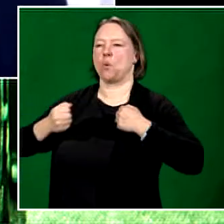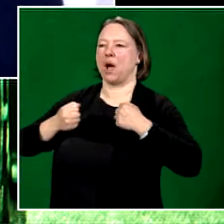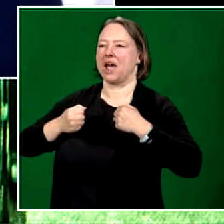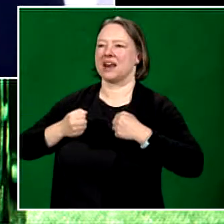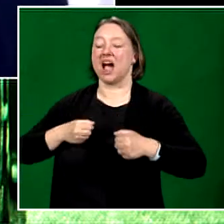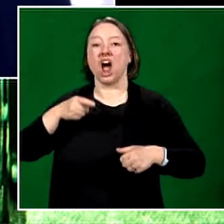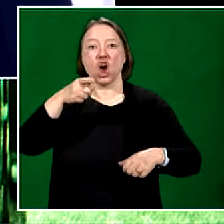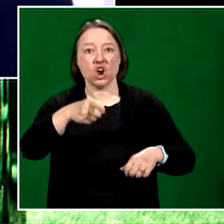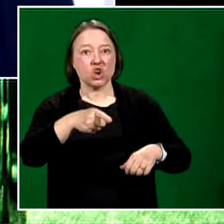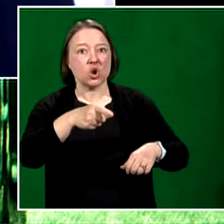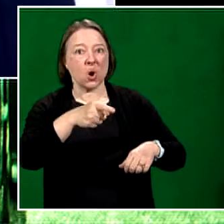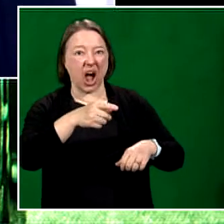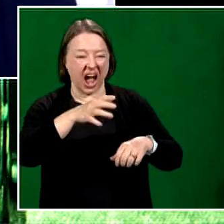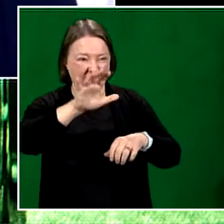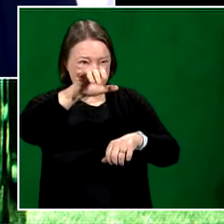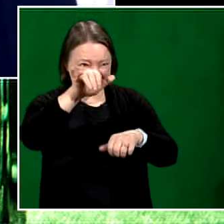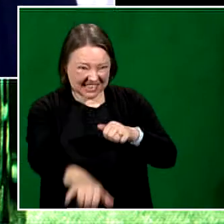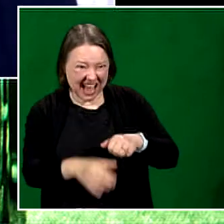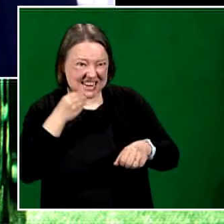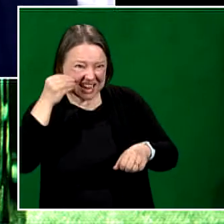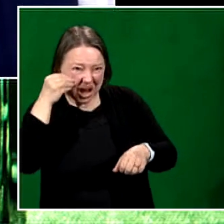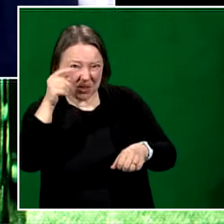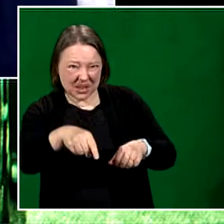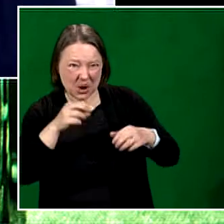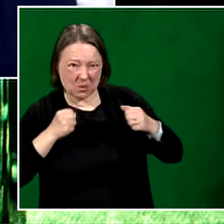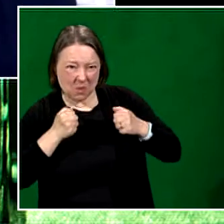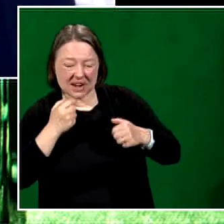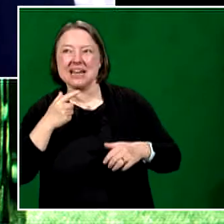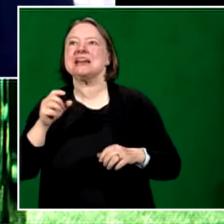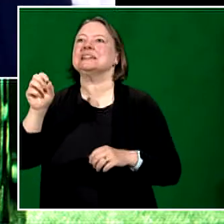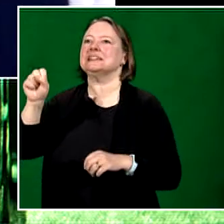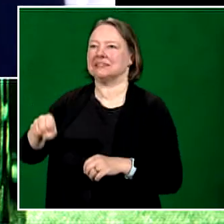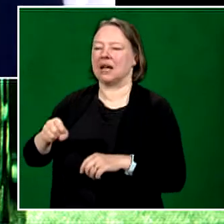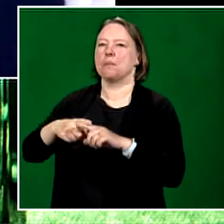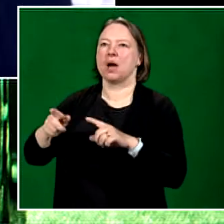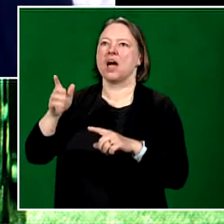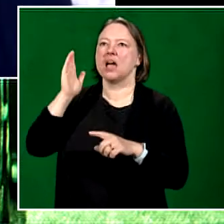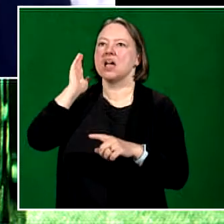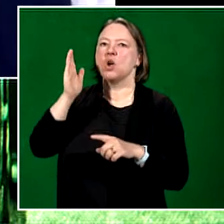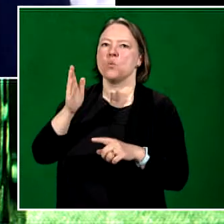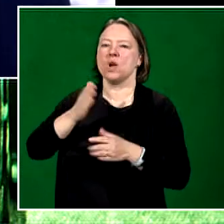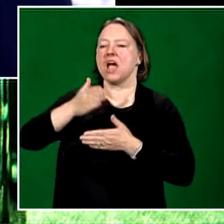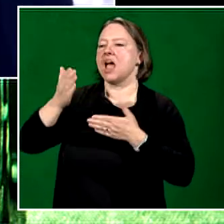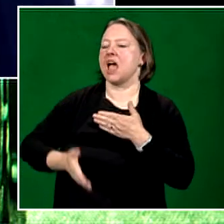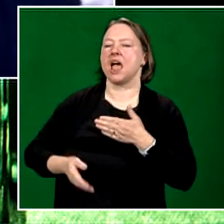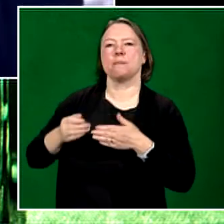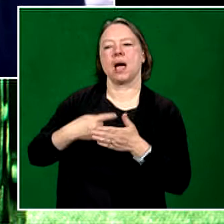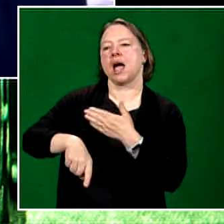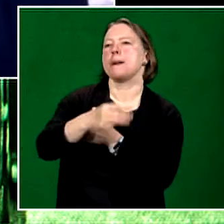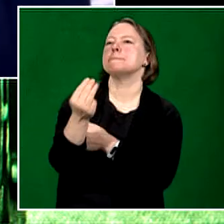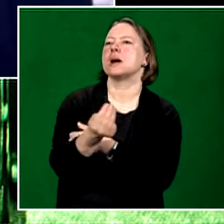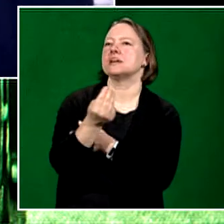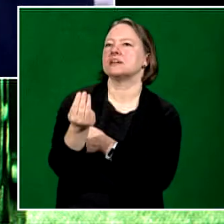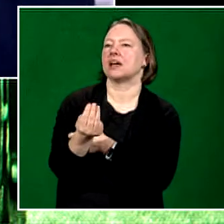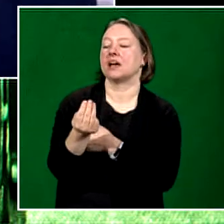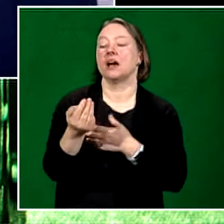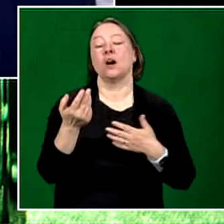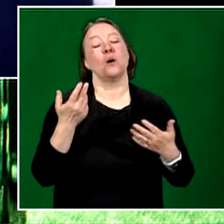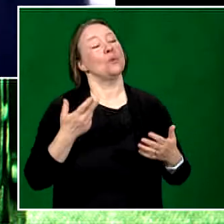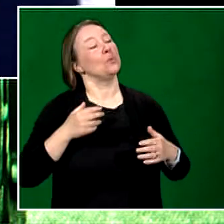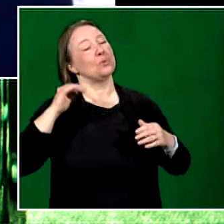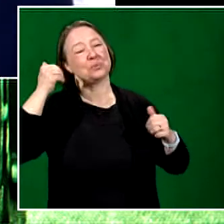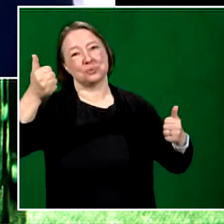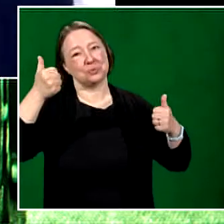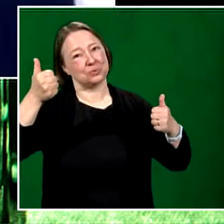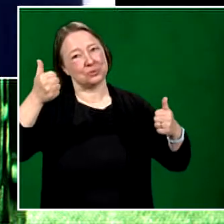are you on lockdown in Rwanda? Yes, but it's gonna end by Monday. Rock and roll.